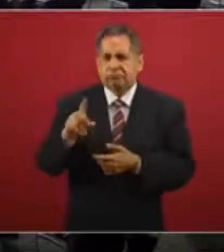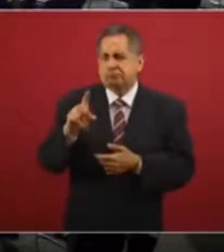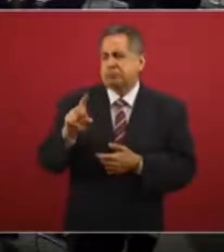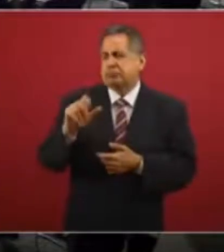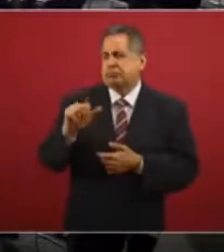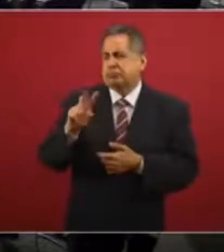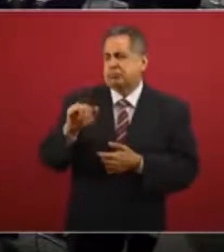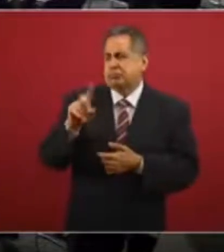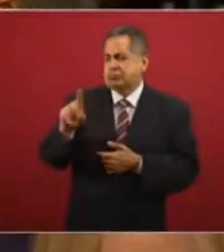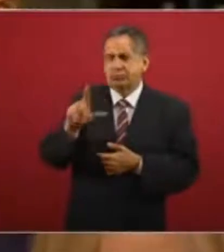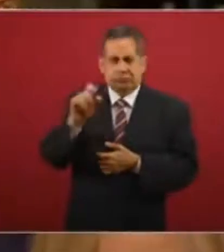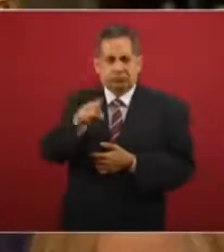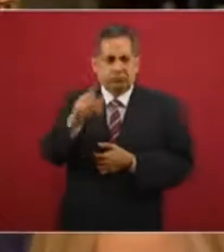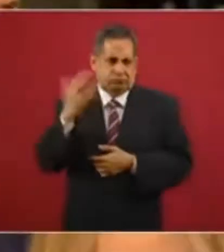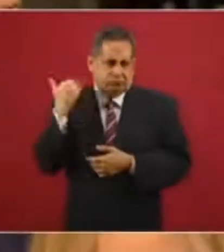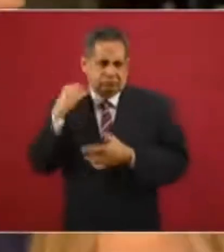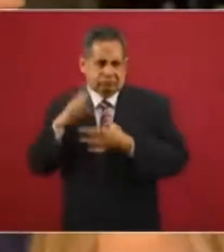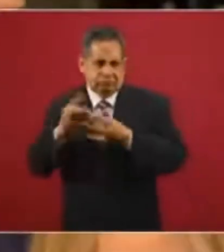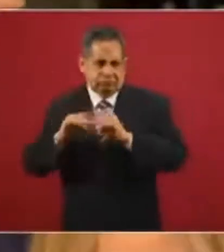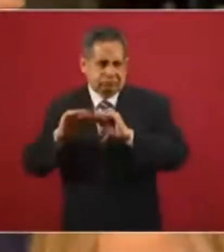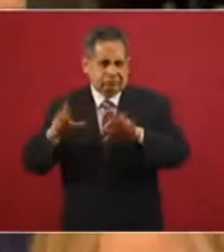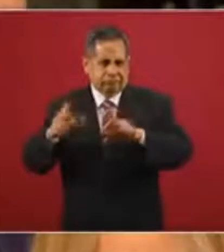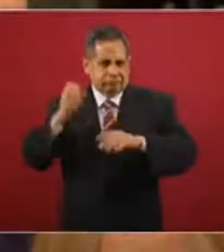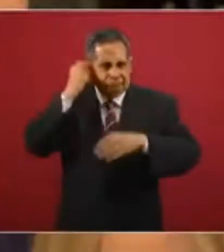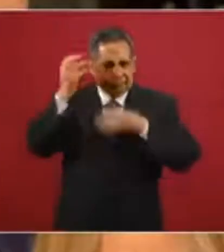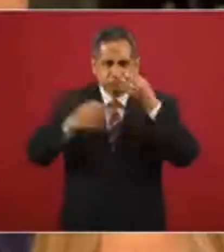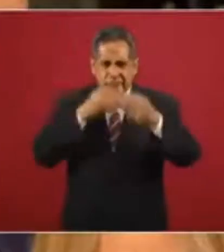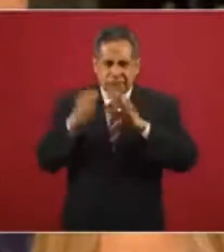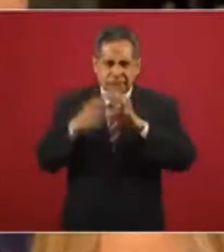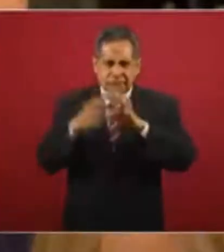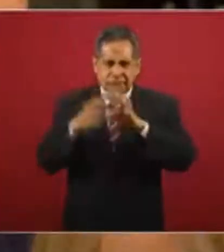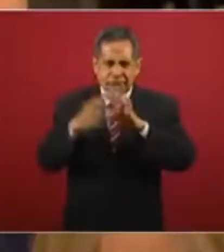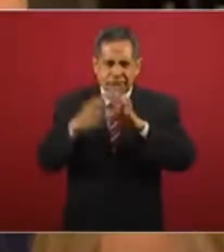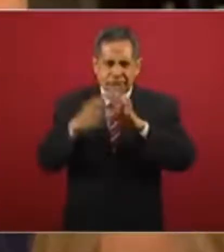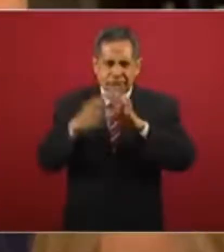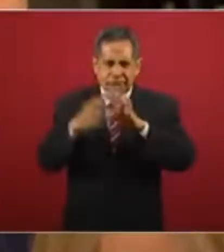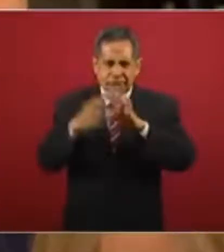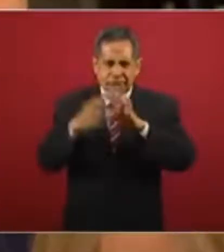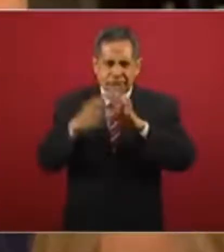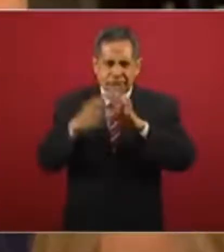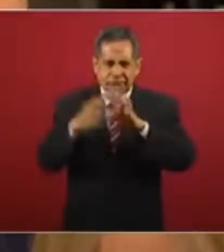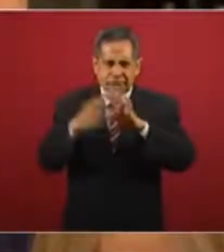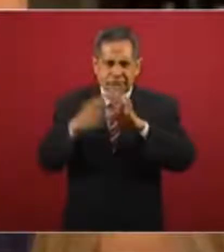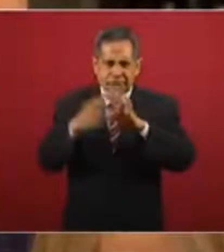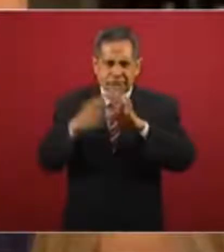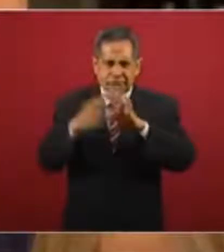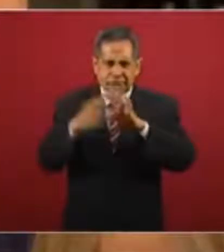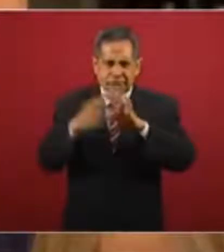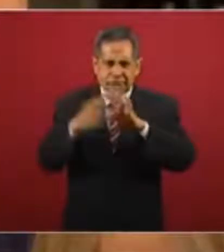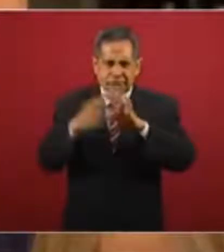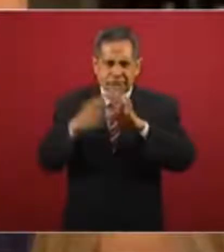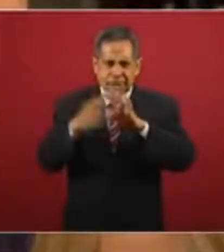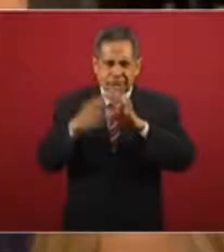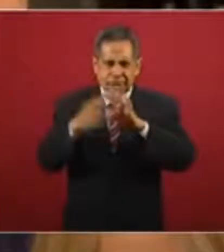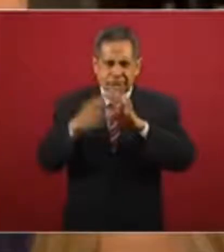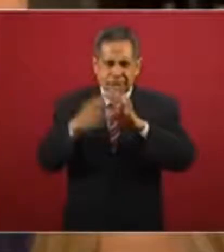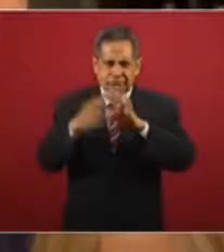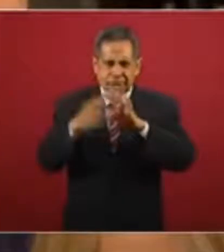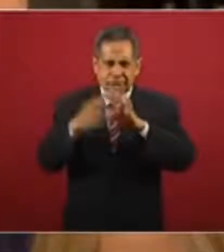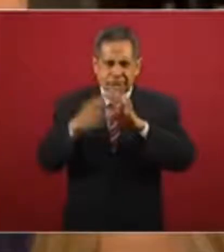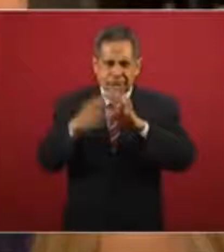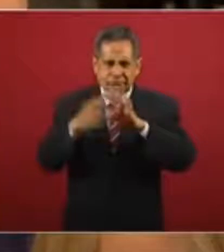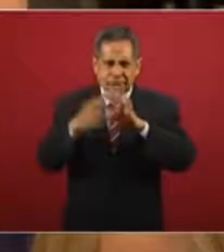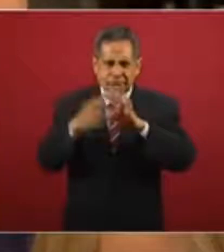León, que ya usted ha abordado en una conferencia pasada. And something that you had already discussed in